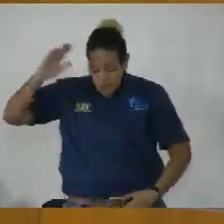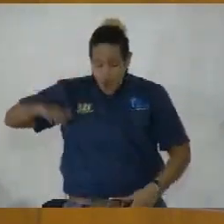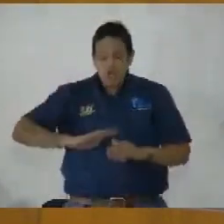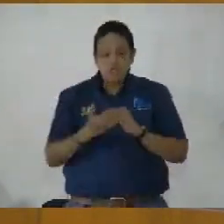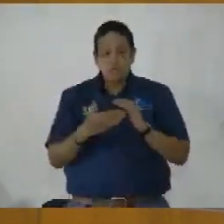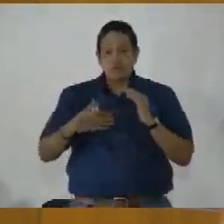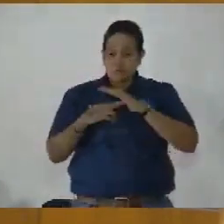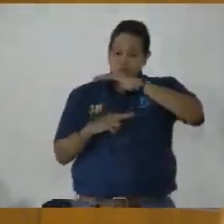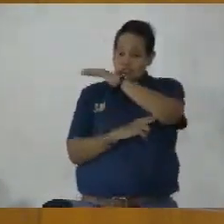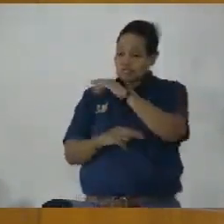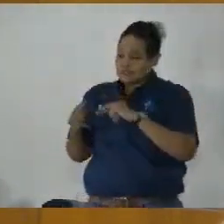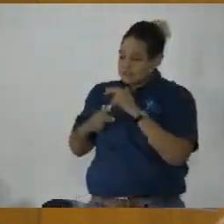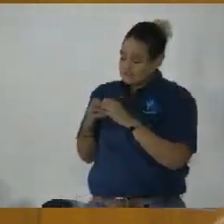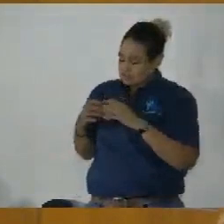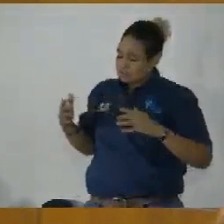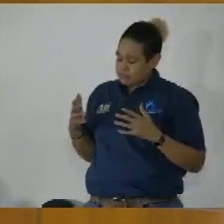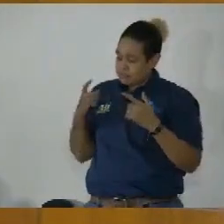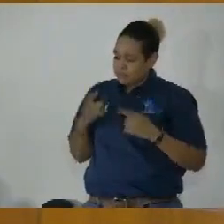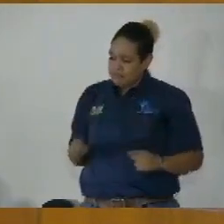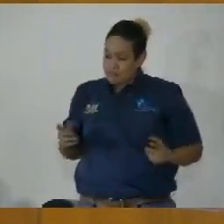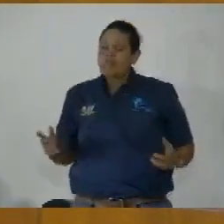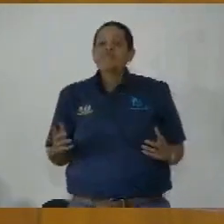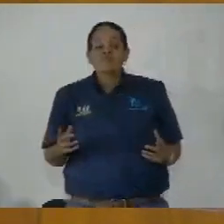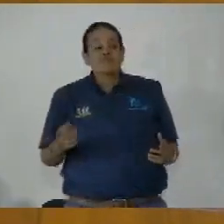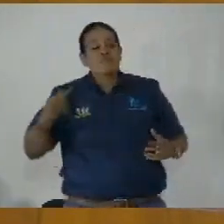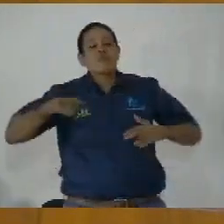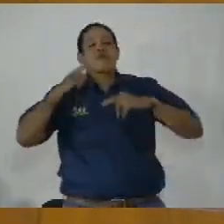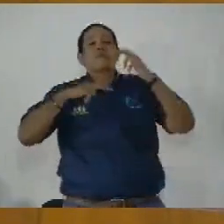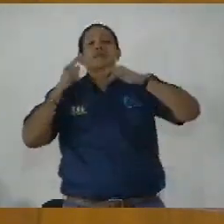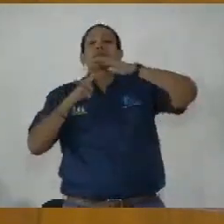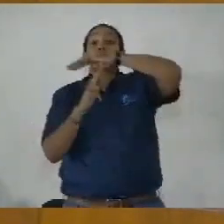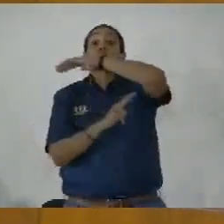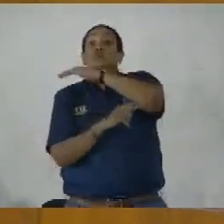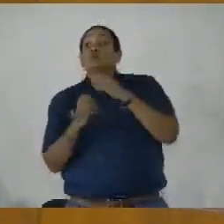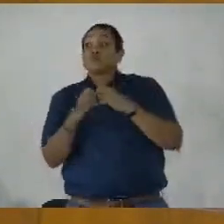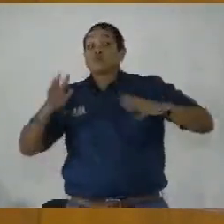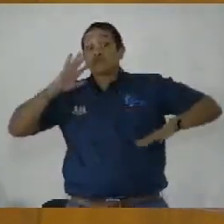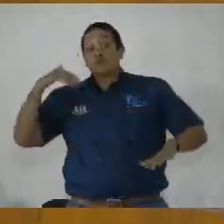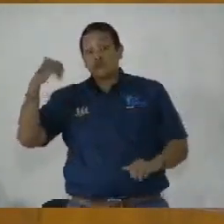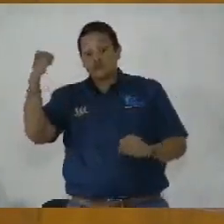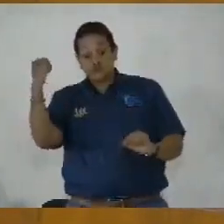bridges, Mr. Speaker. We're building bridges to a